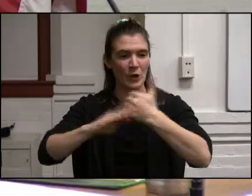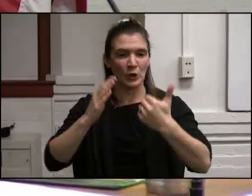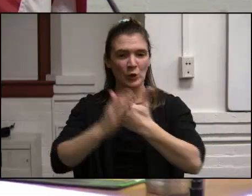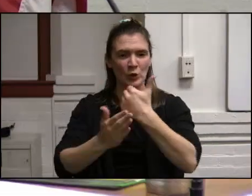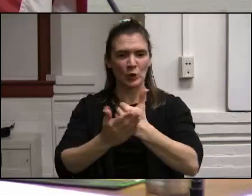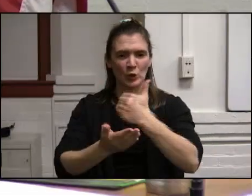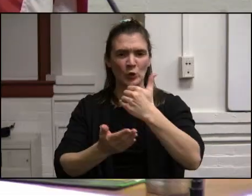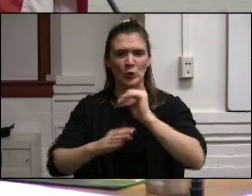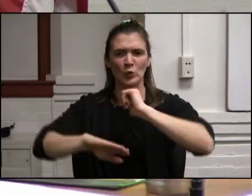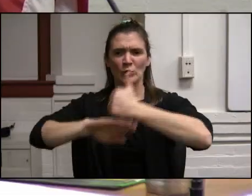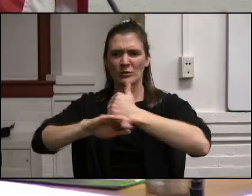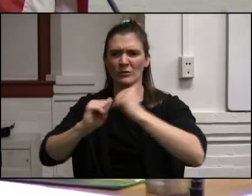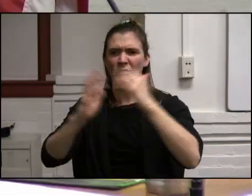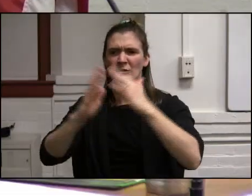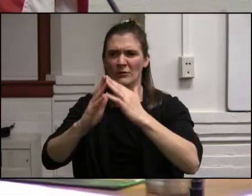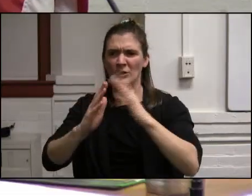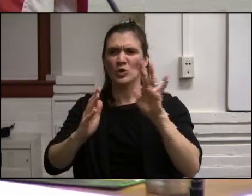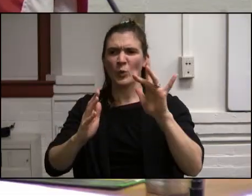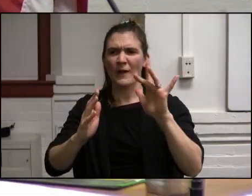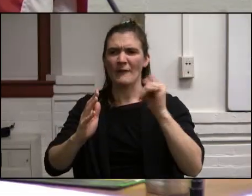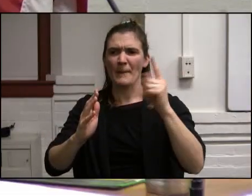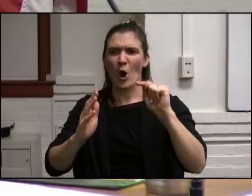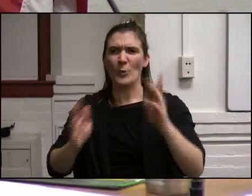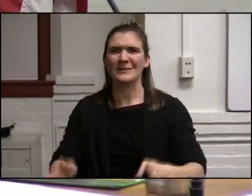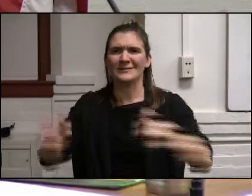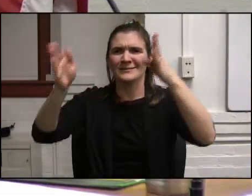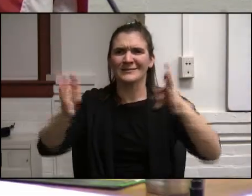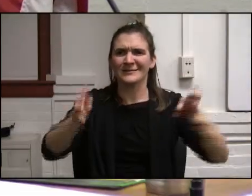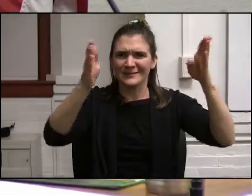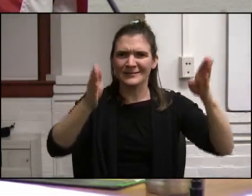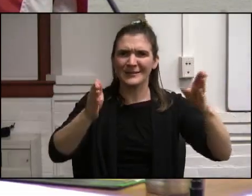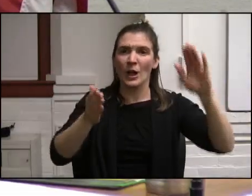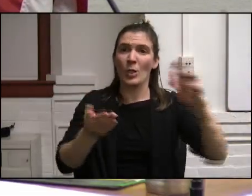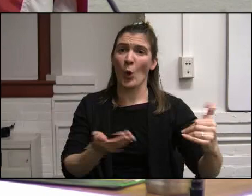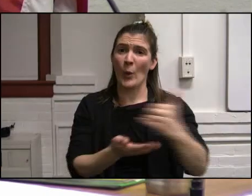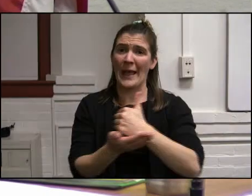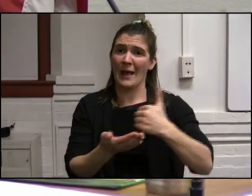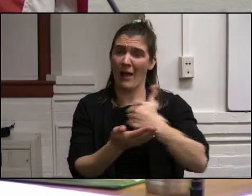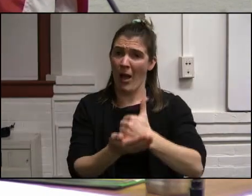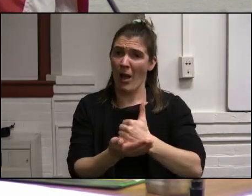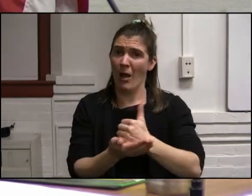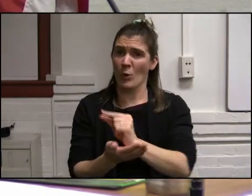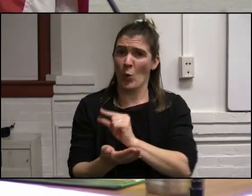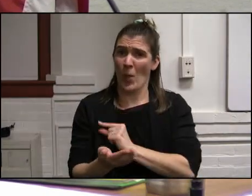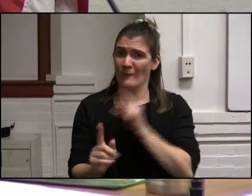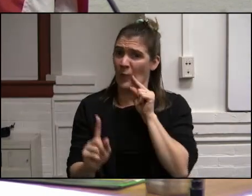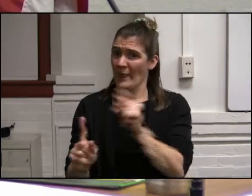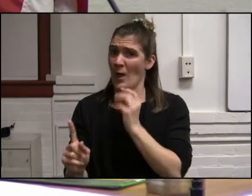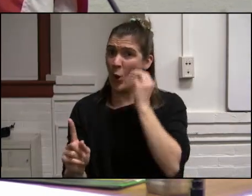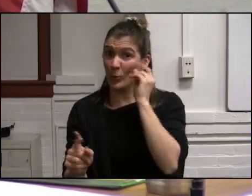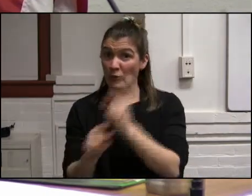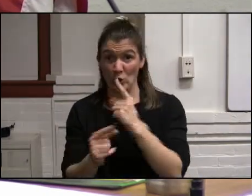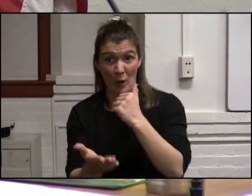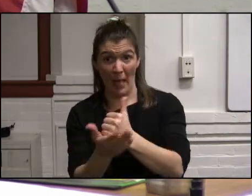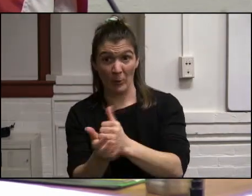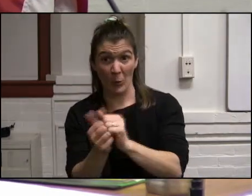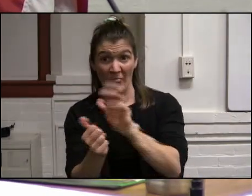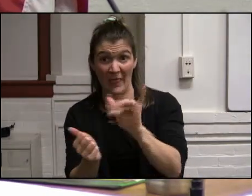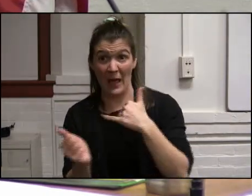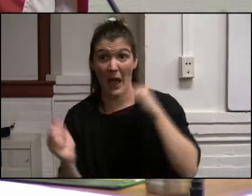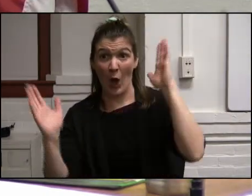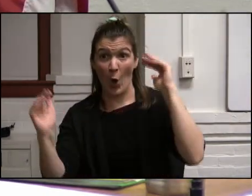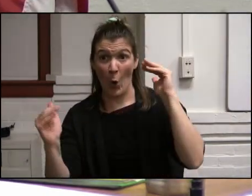low-income housing project, 25-unit project. I assume you're helping with that, and I hope